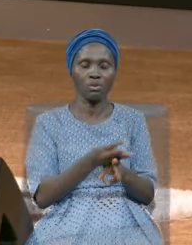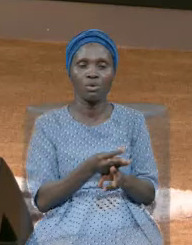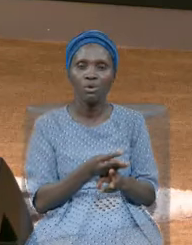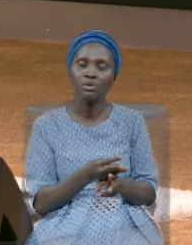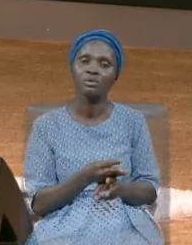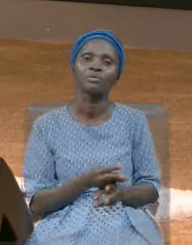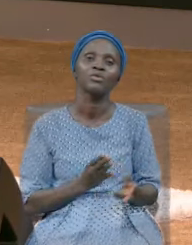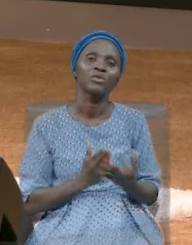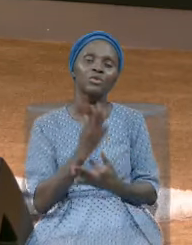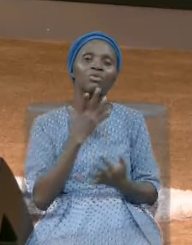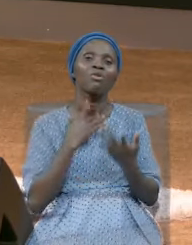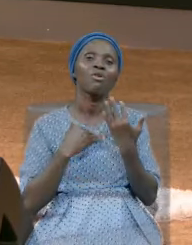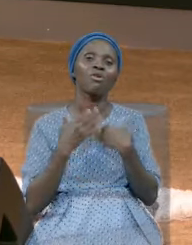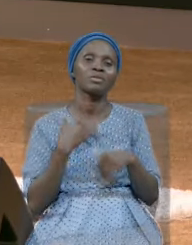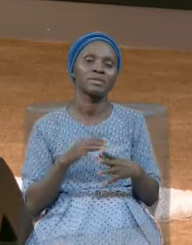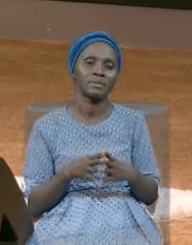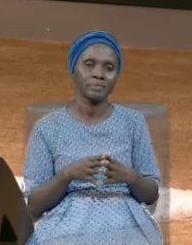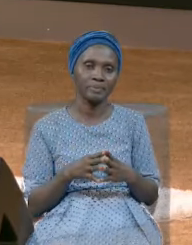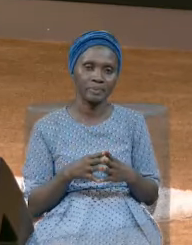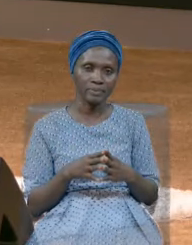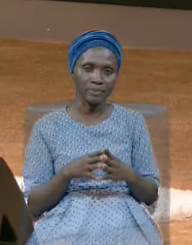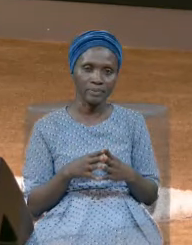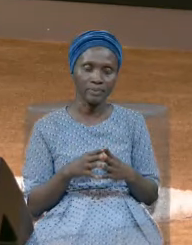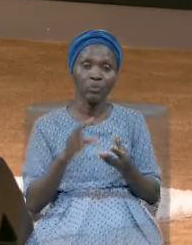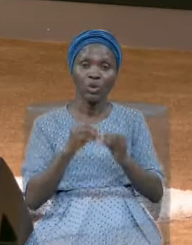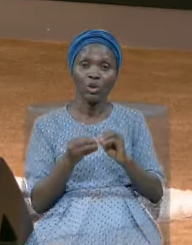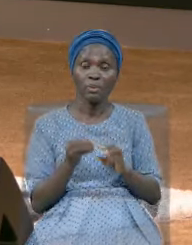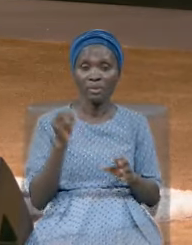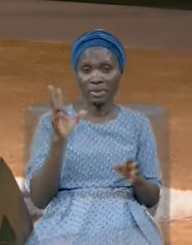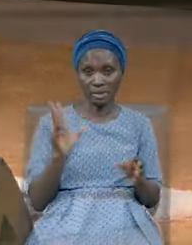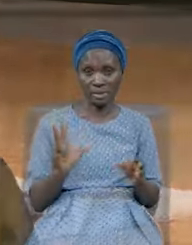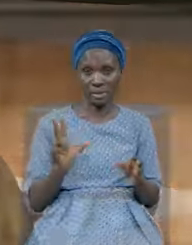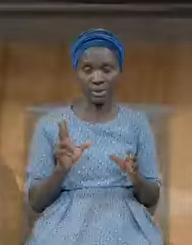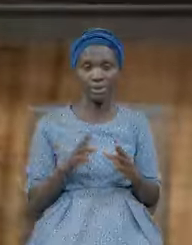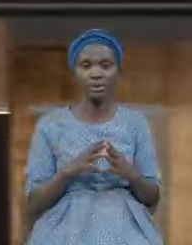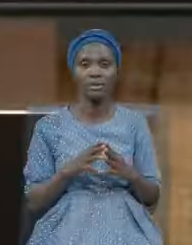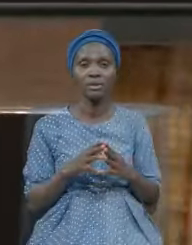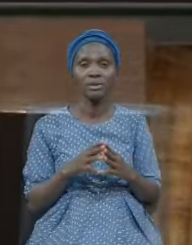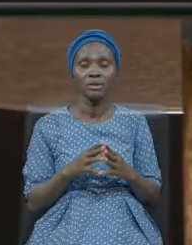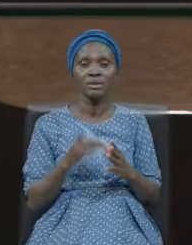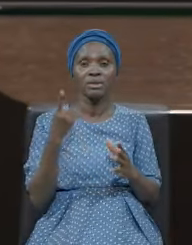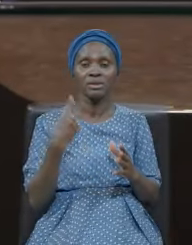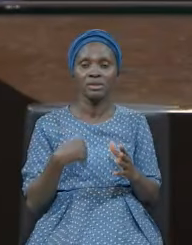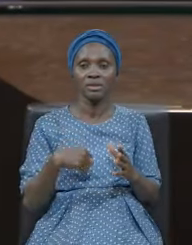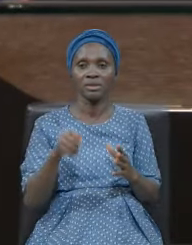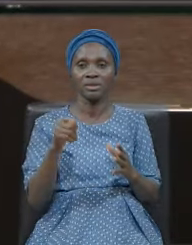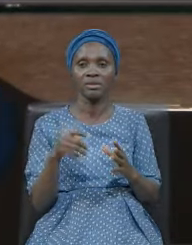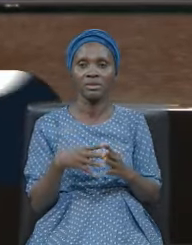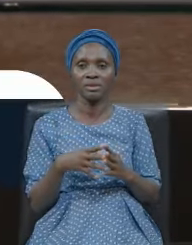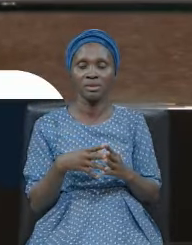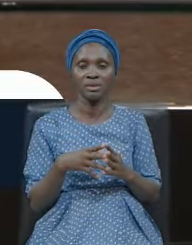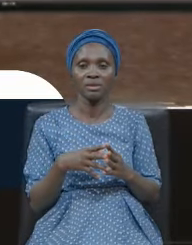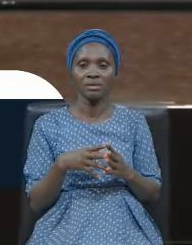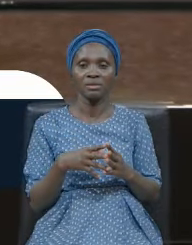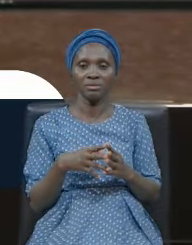through lust. We're coming to number three here. Number three here is the transcending